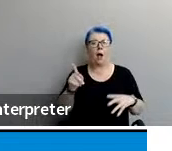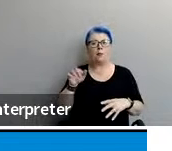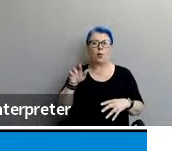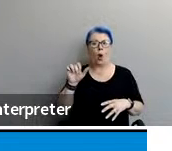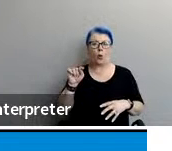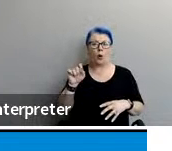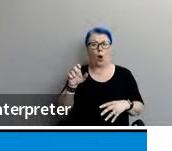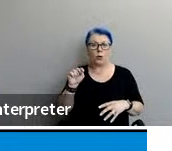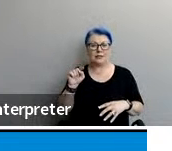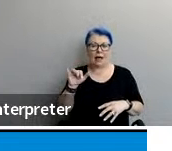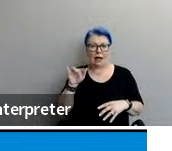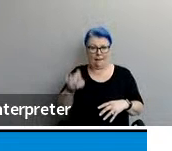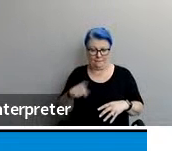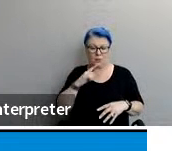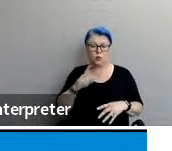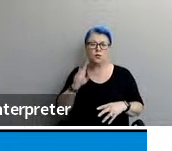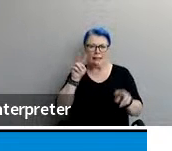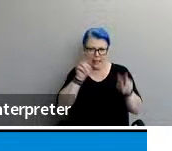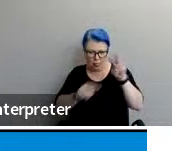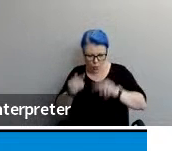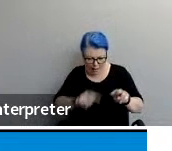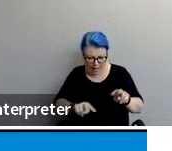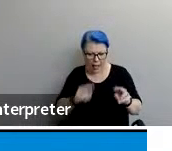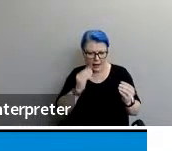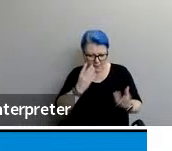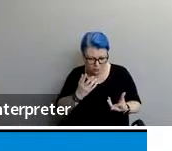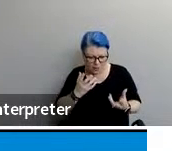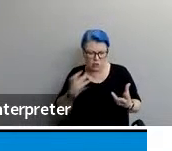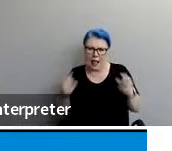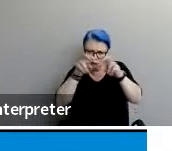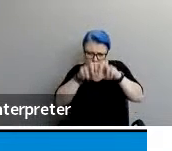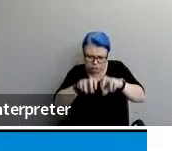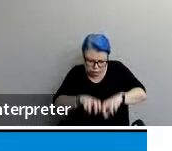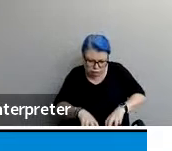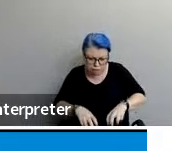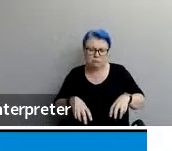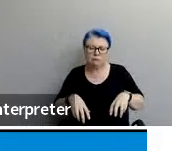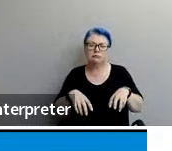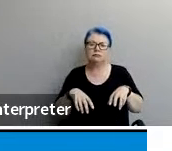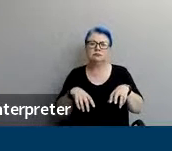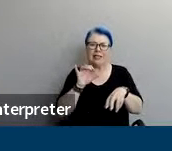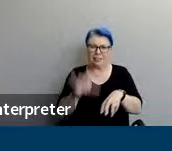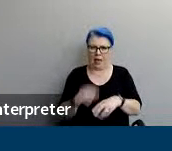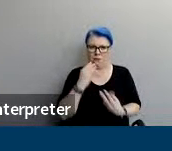and prioritize some of those data components to then develop an action plan.